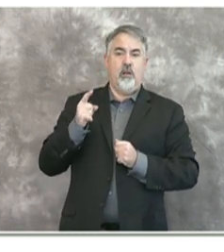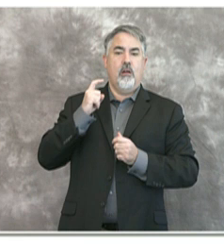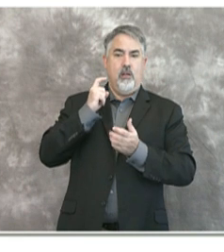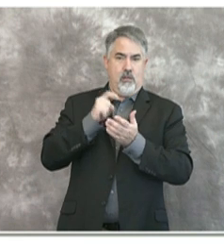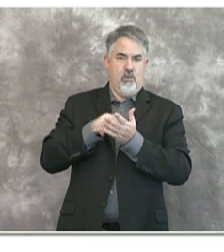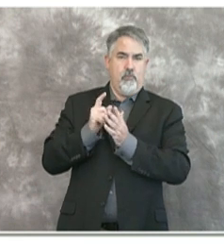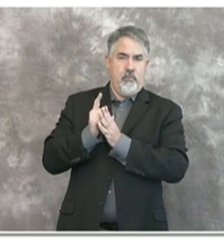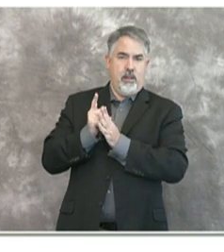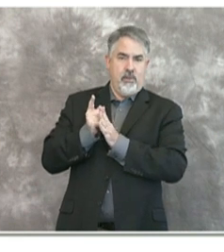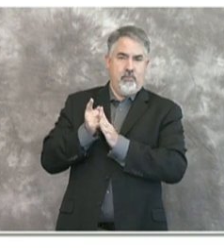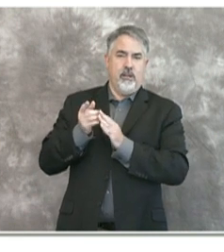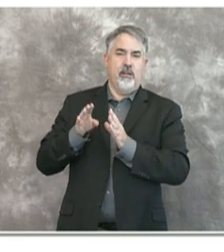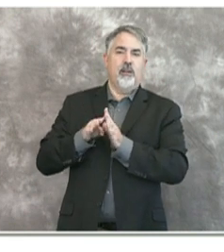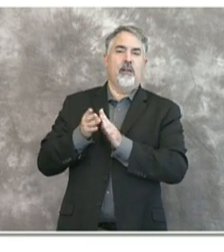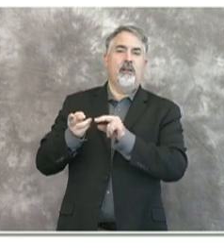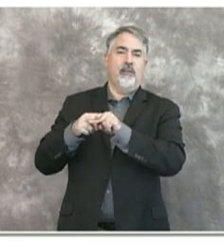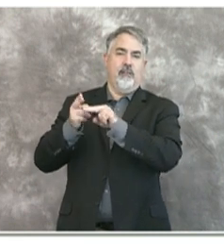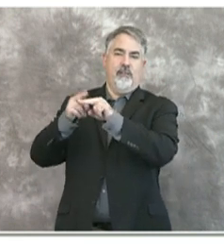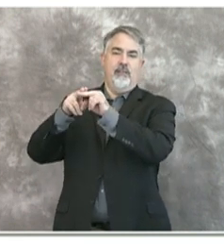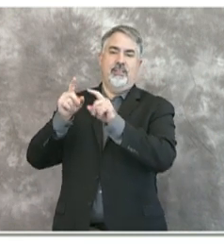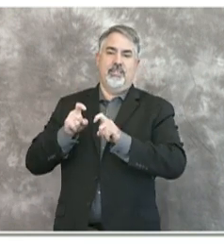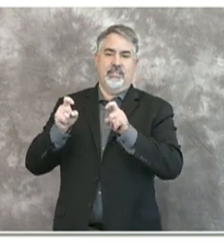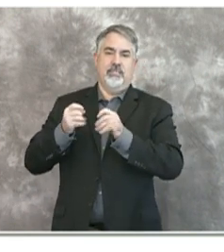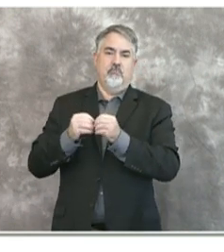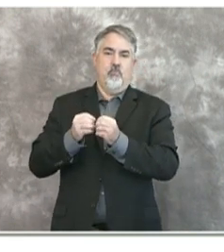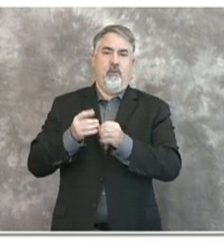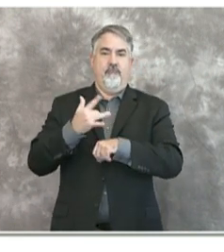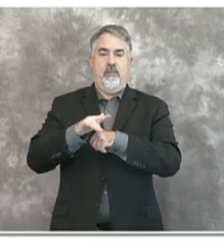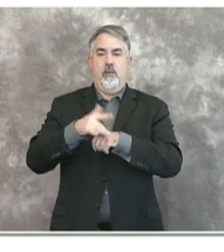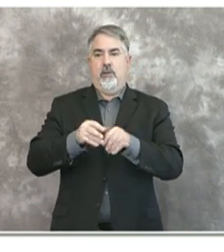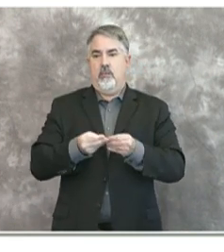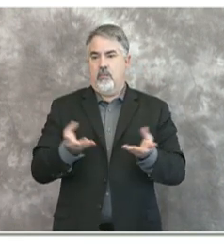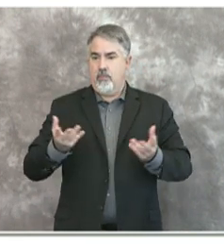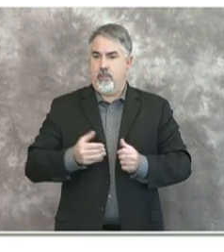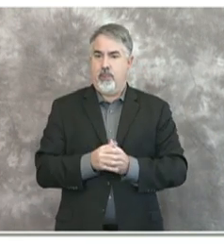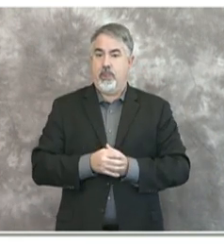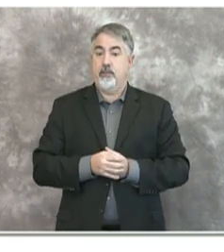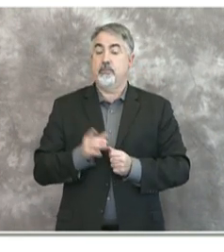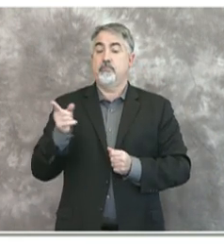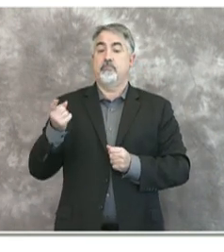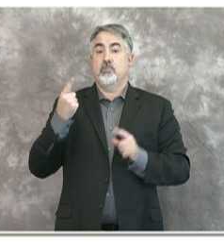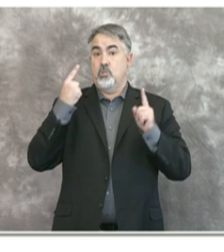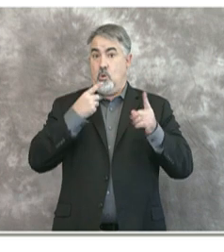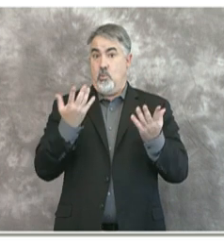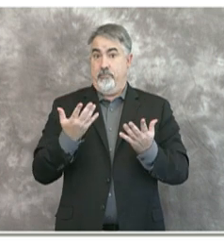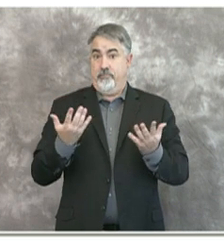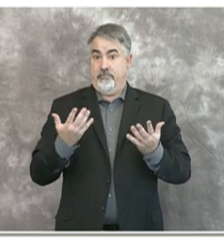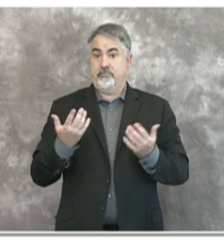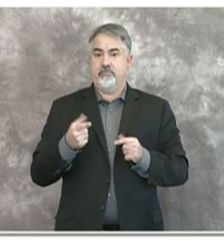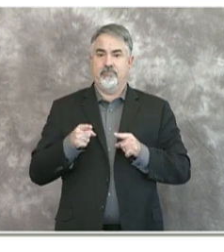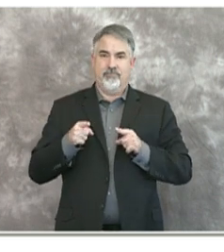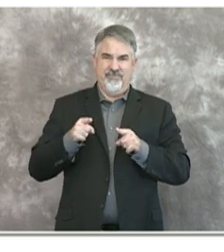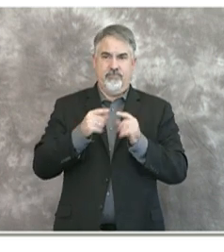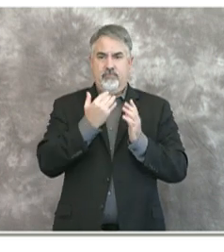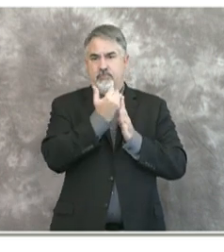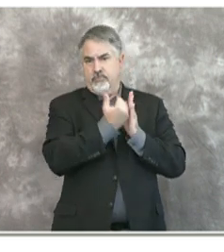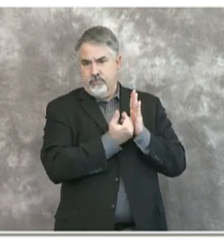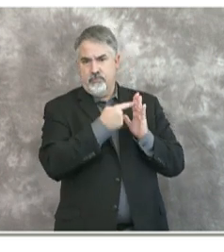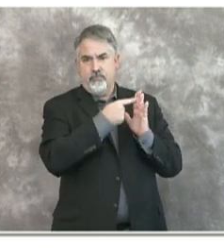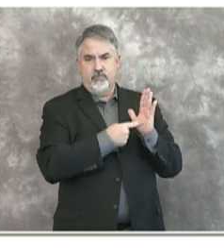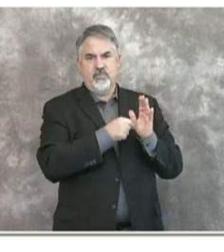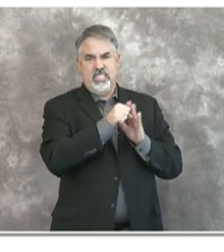continued upward trajectory of testing. Our goal here actually aligns with some guidance that's been put out by the state of